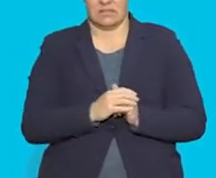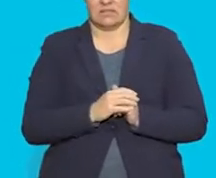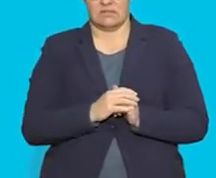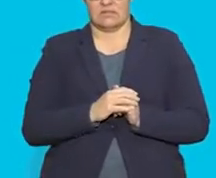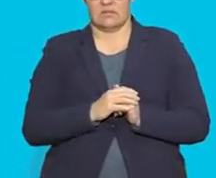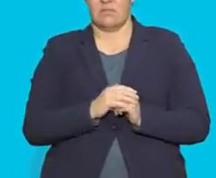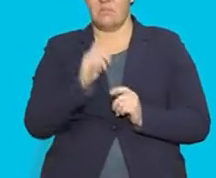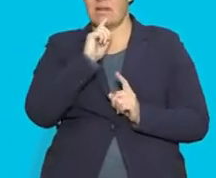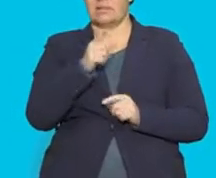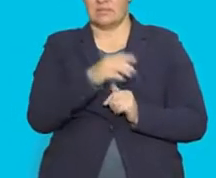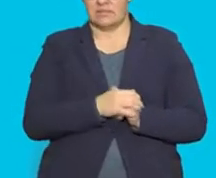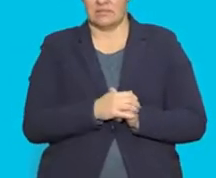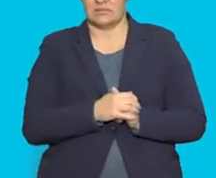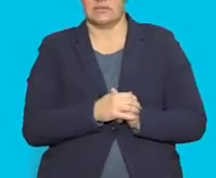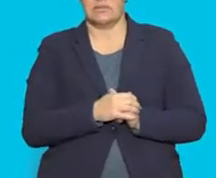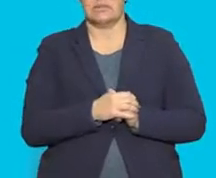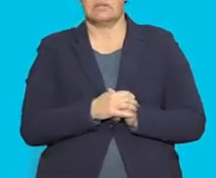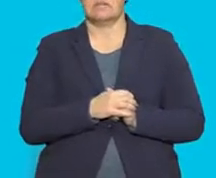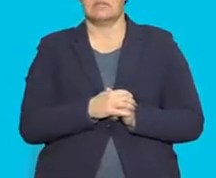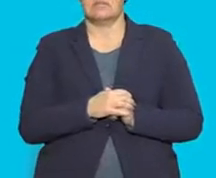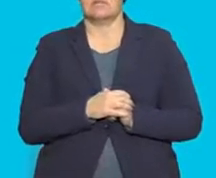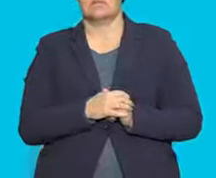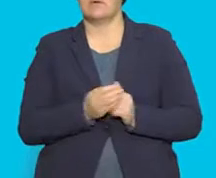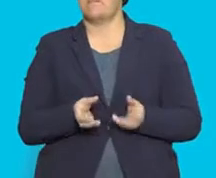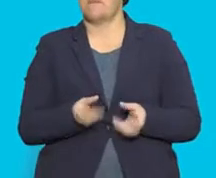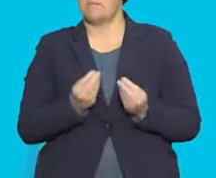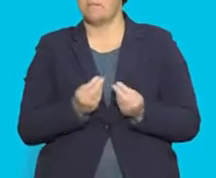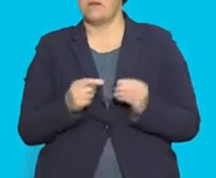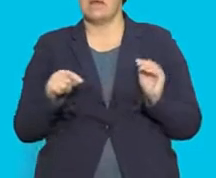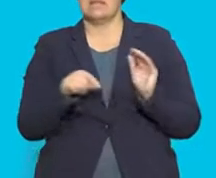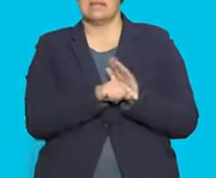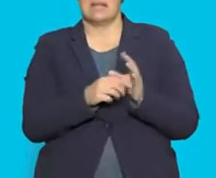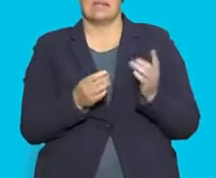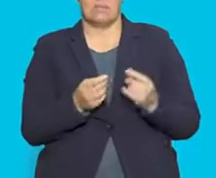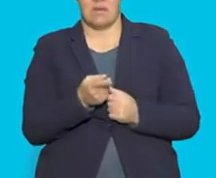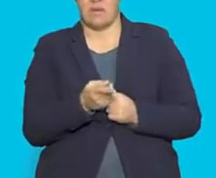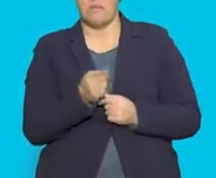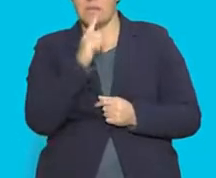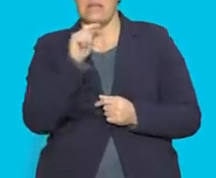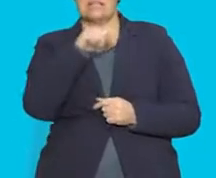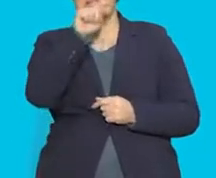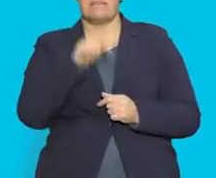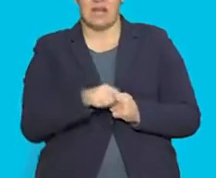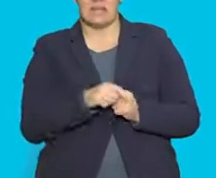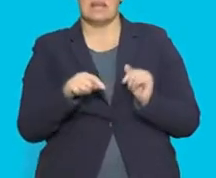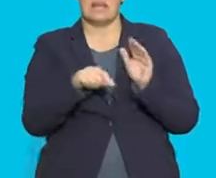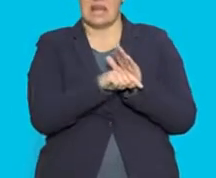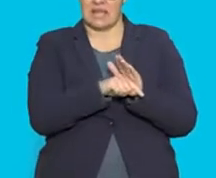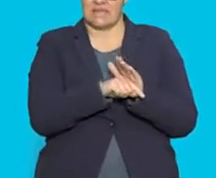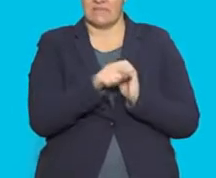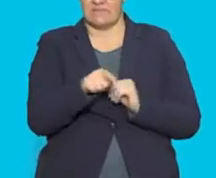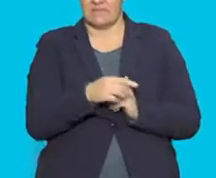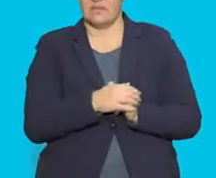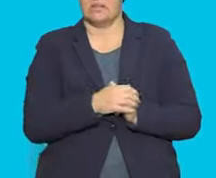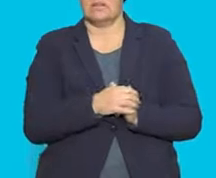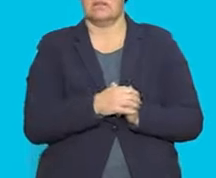same as 39/70. And that's going to give me a negative number, but I'm going to divide that by negative. That is on the left,